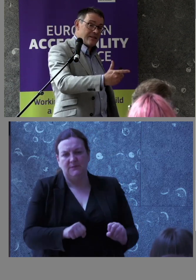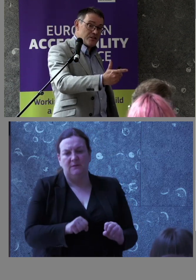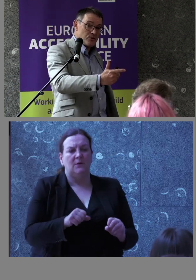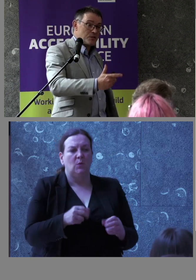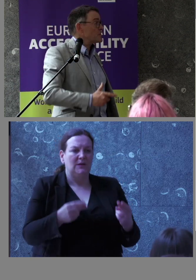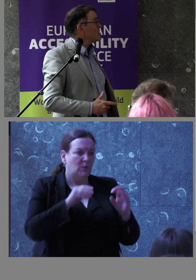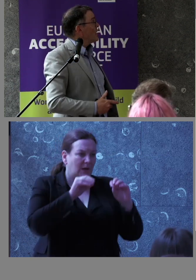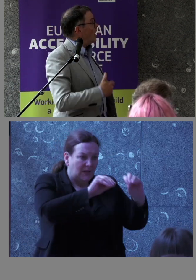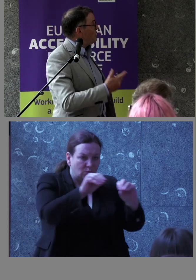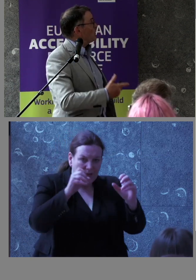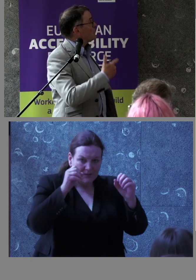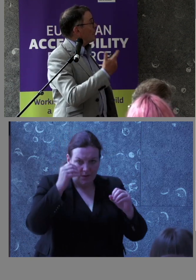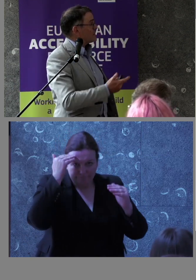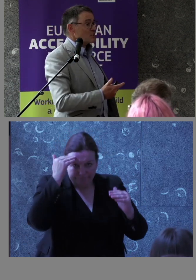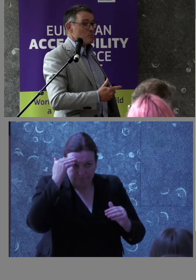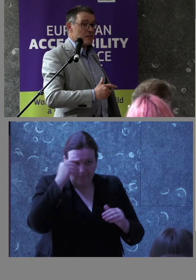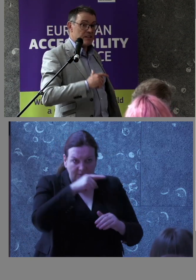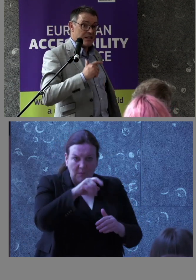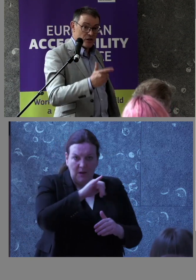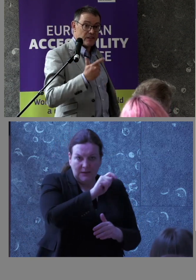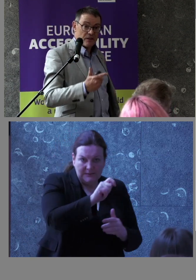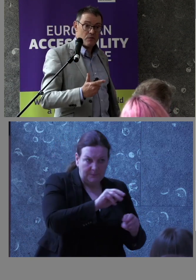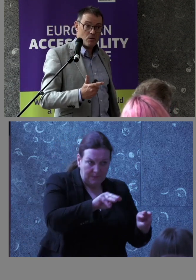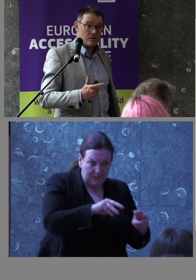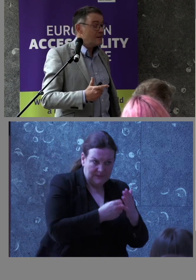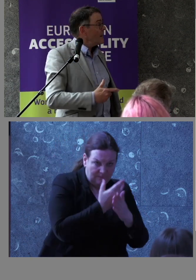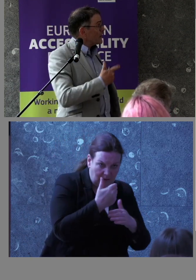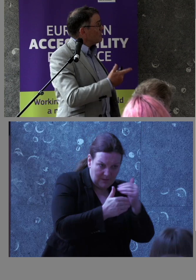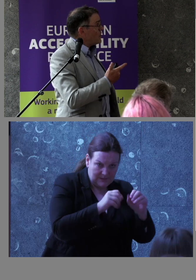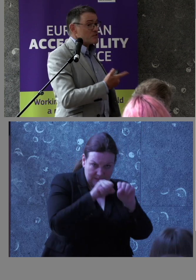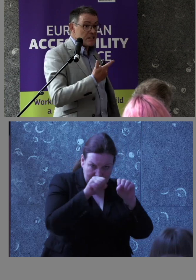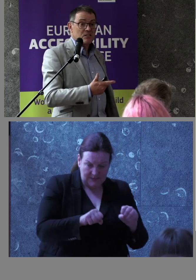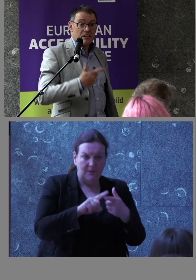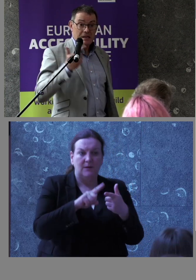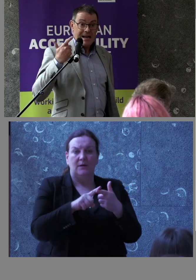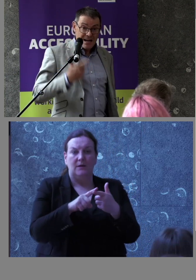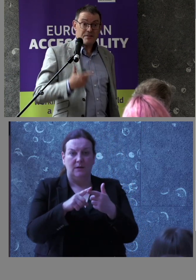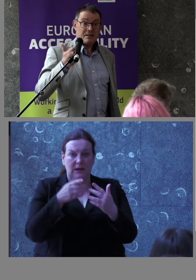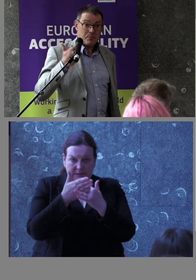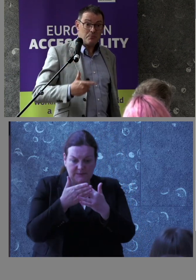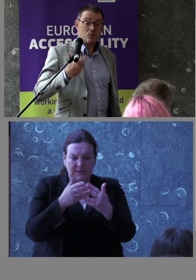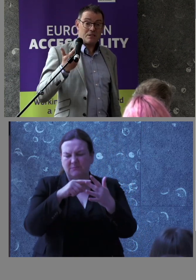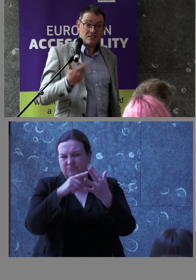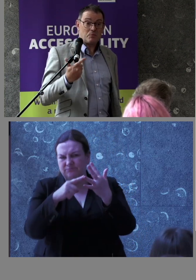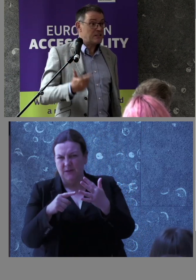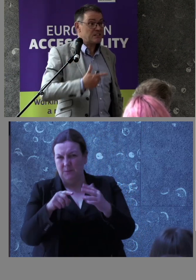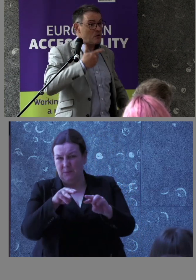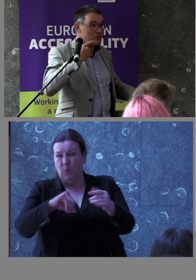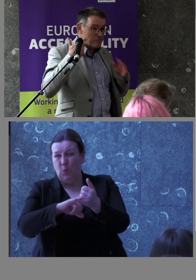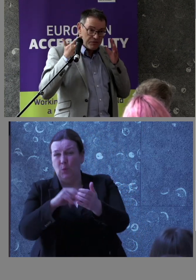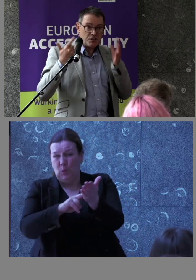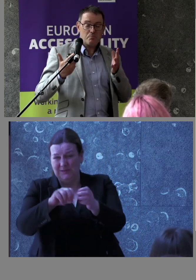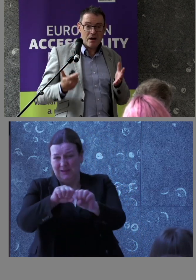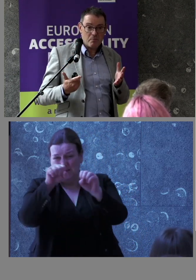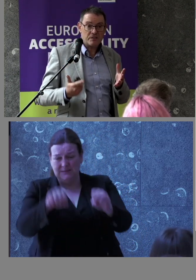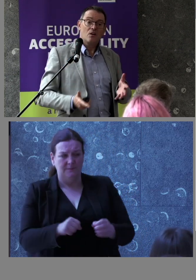in accessibility at a widget level, down at a component level. So we're building up a library of components that